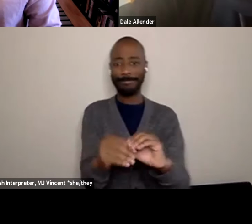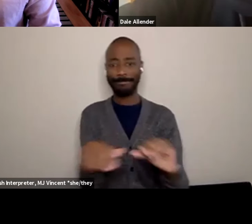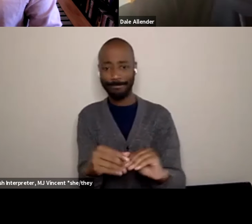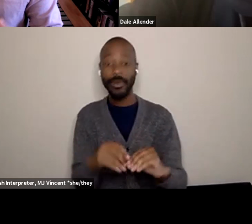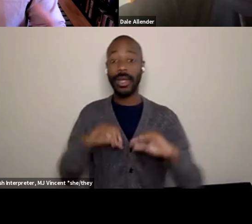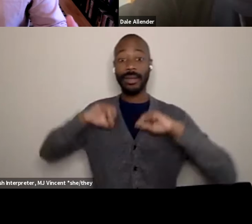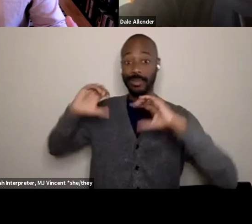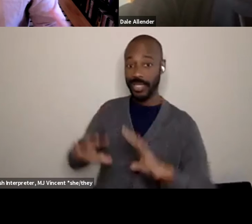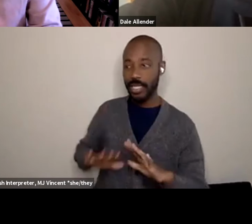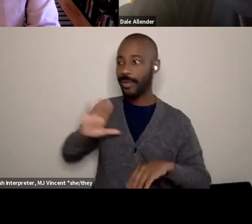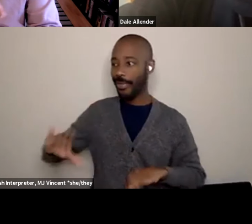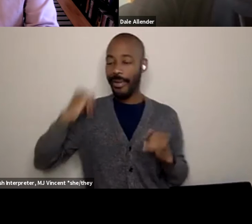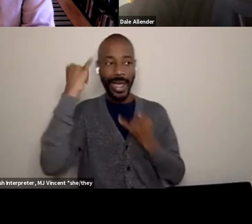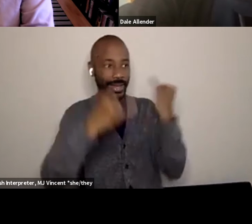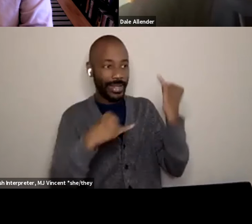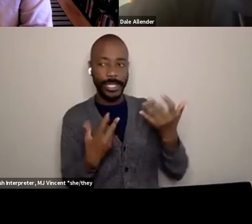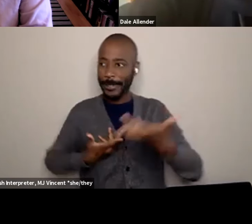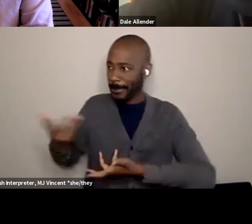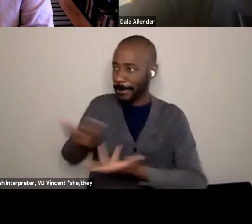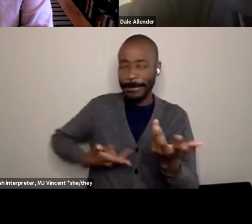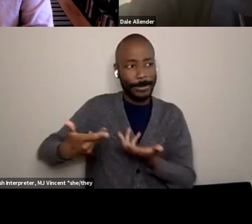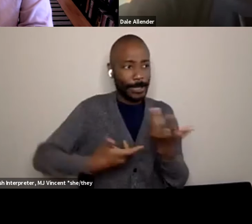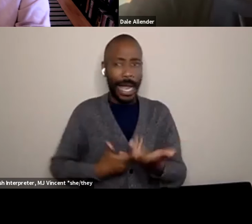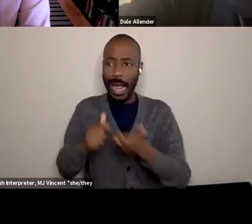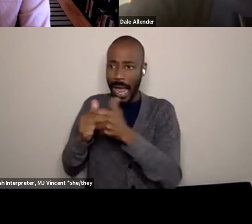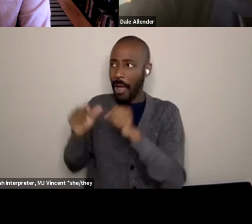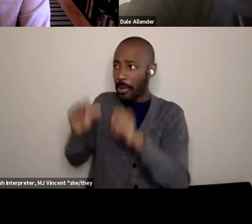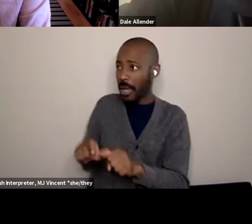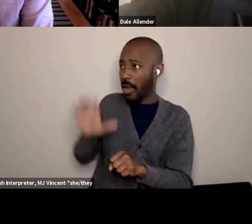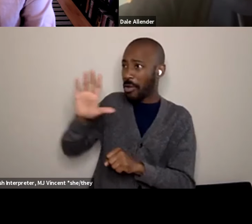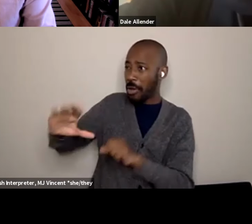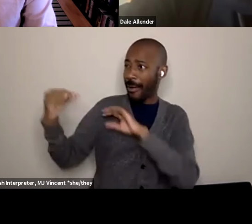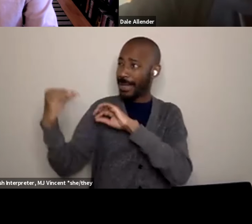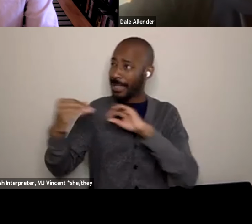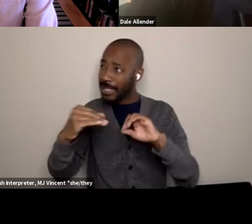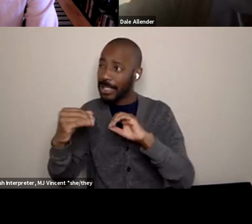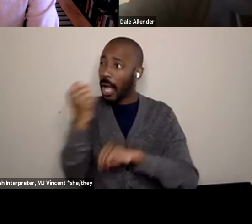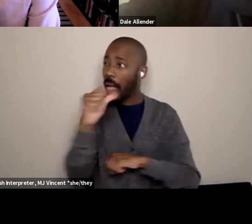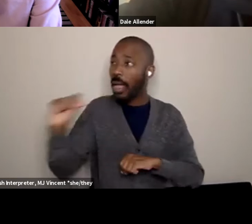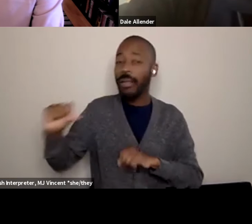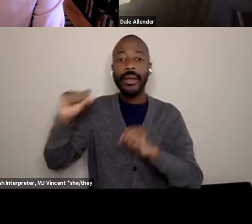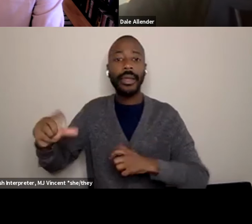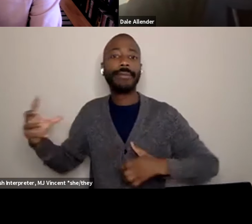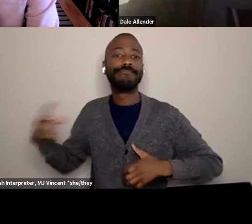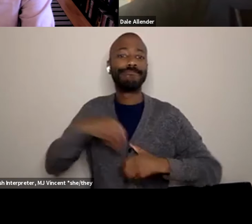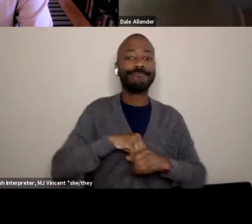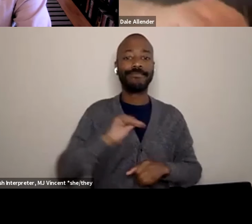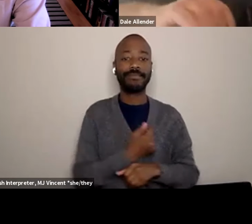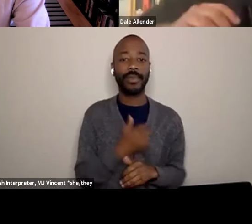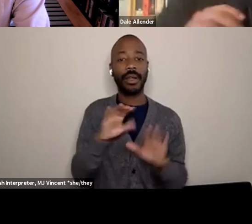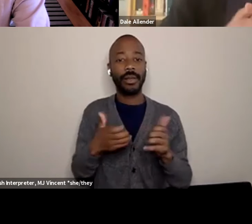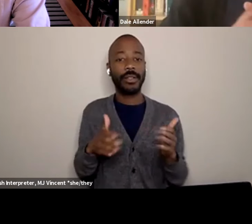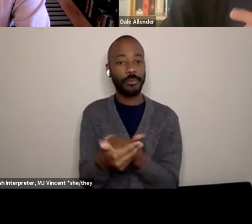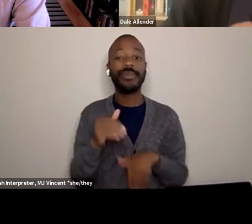these ideas to talk about how they can merge these things with the things that they're doing in the classroom. So this model of kind of sustained